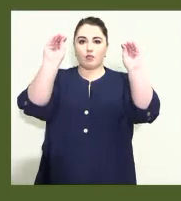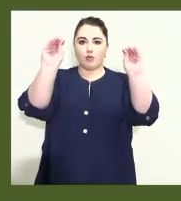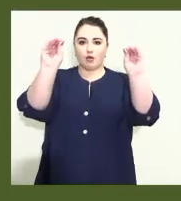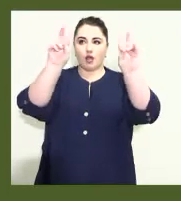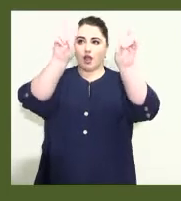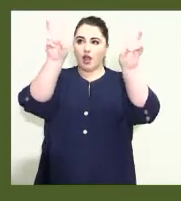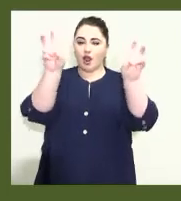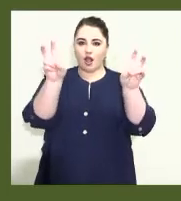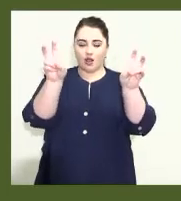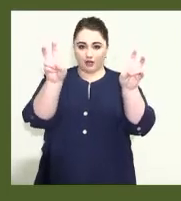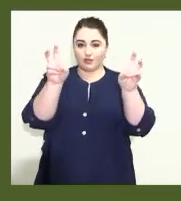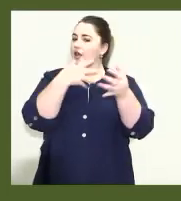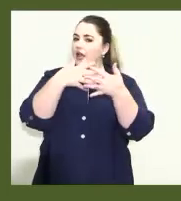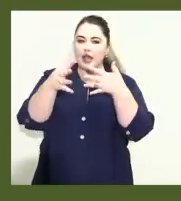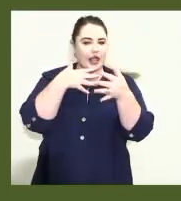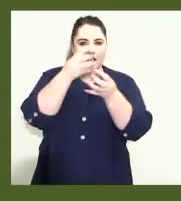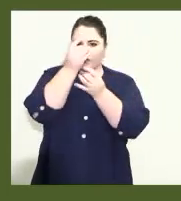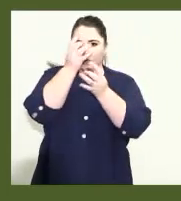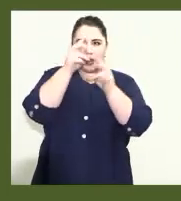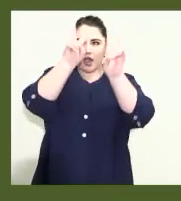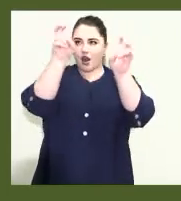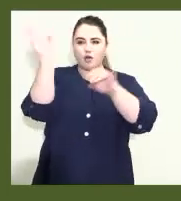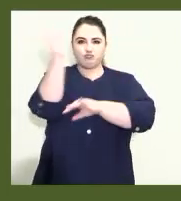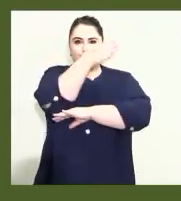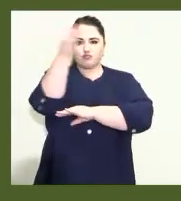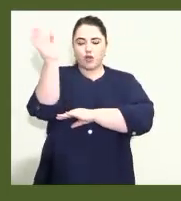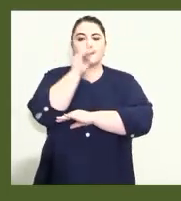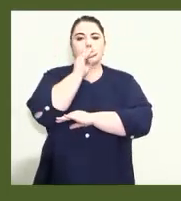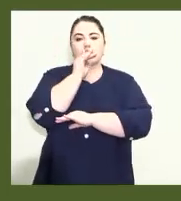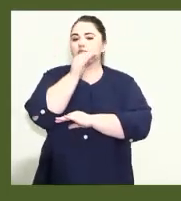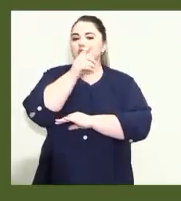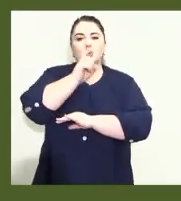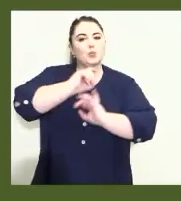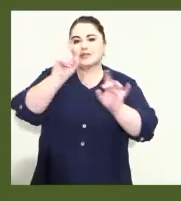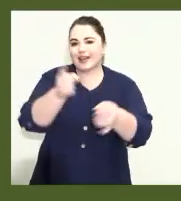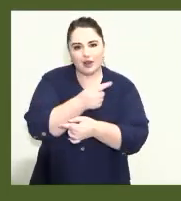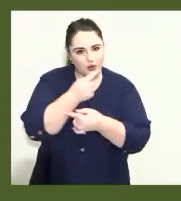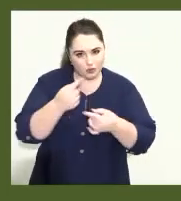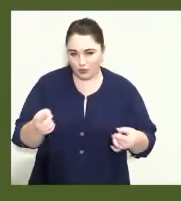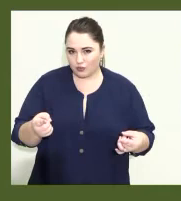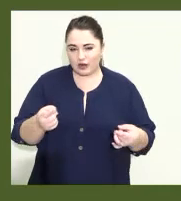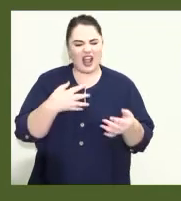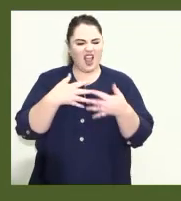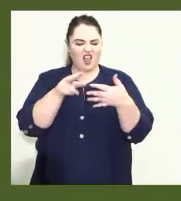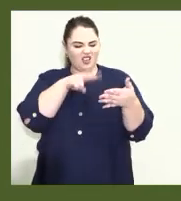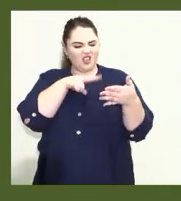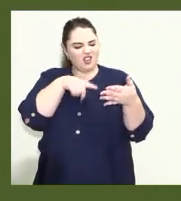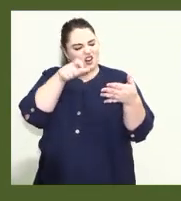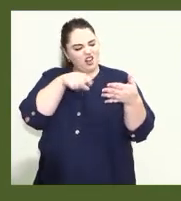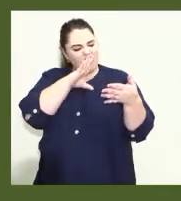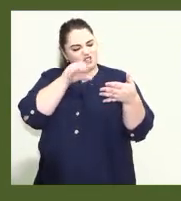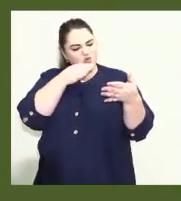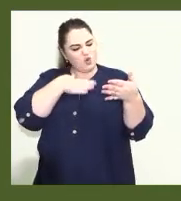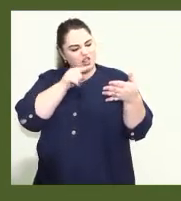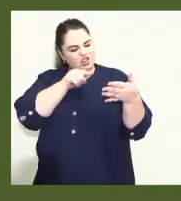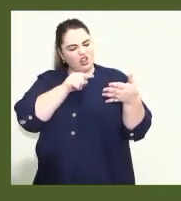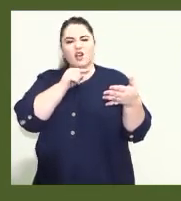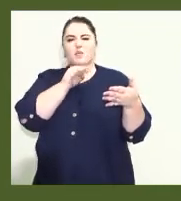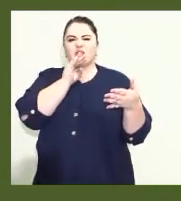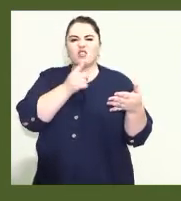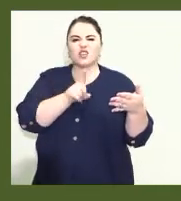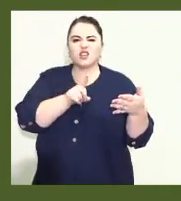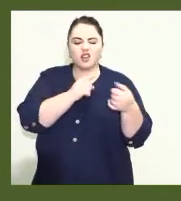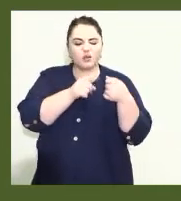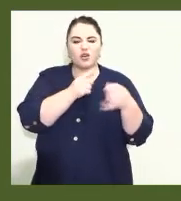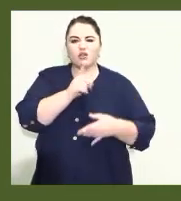all. Any information without a heading becomes useless because any reader will ask, why, what is this